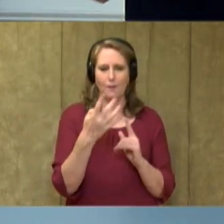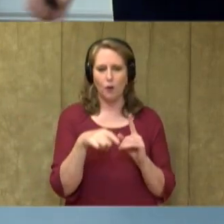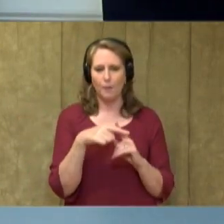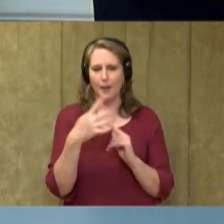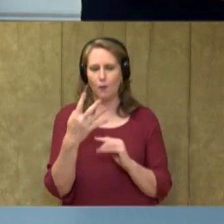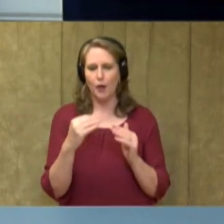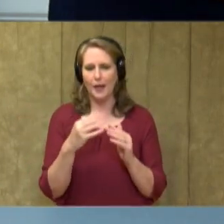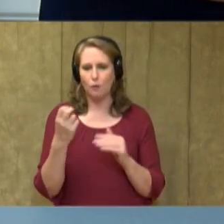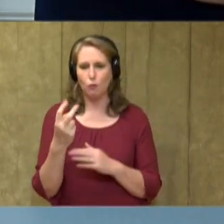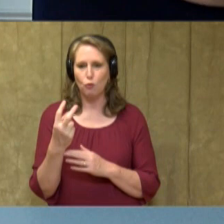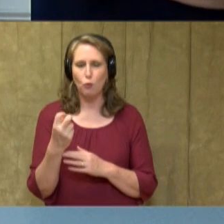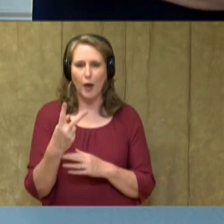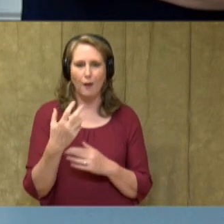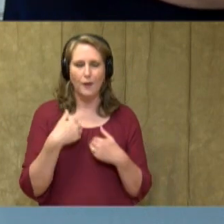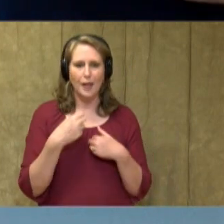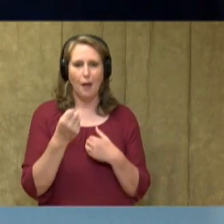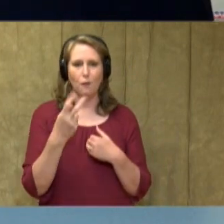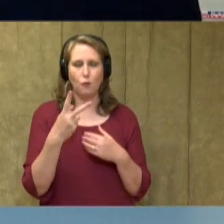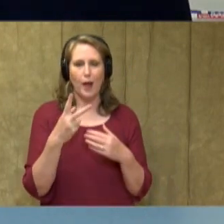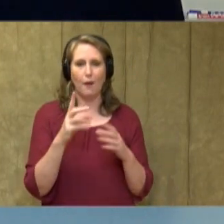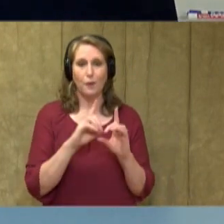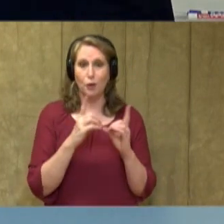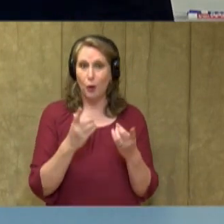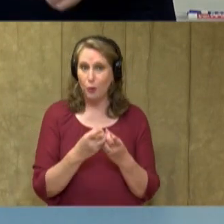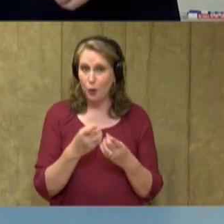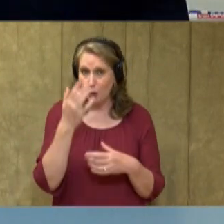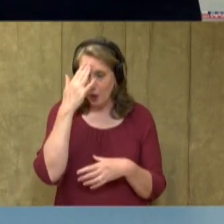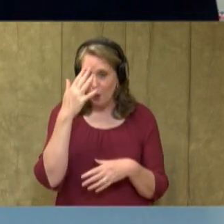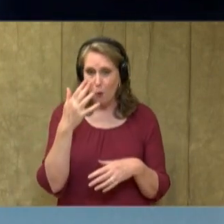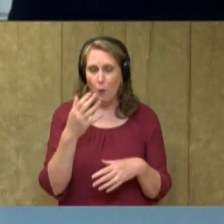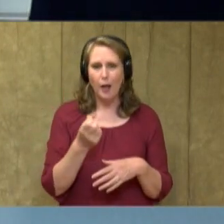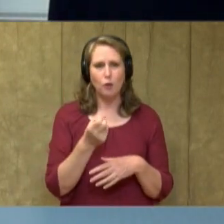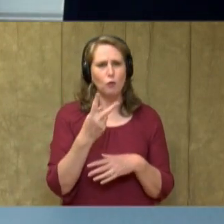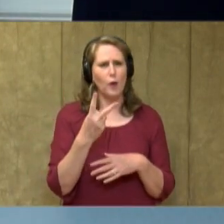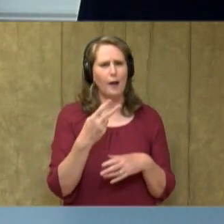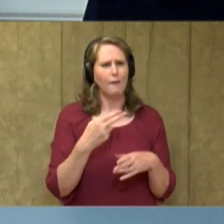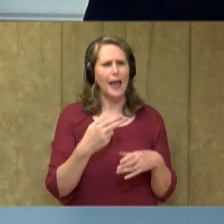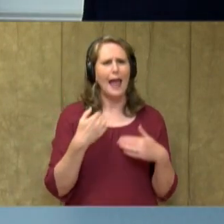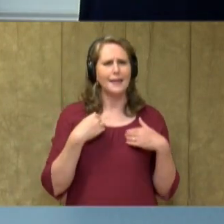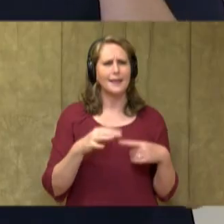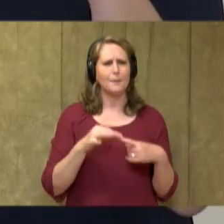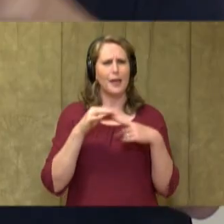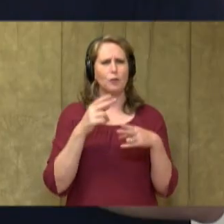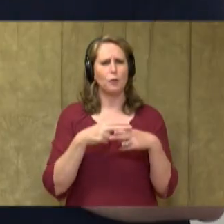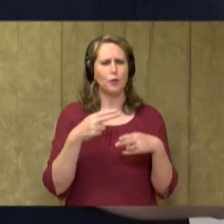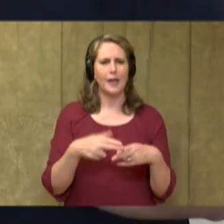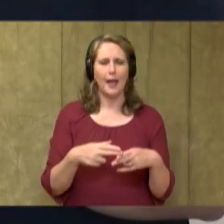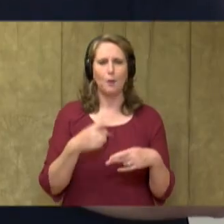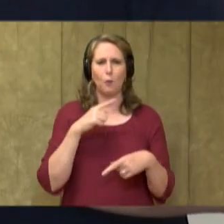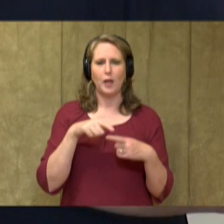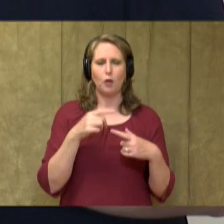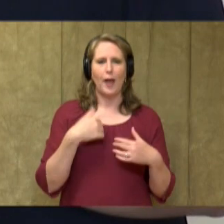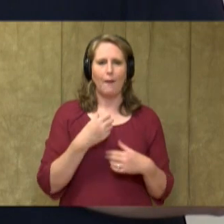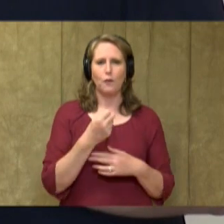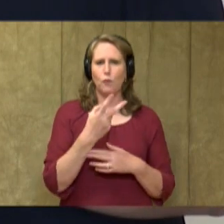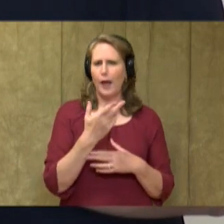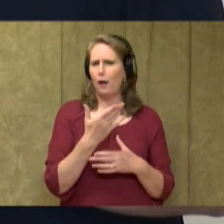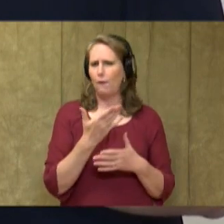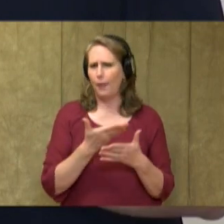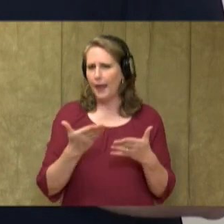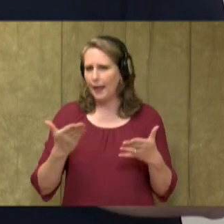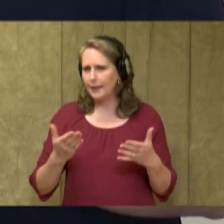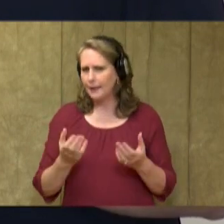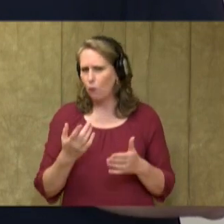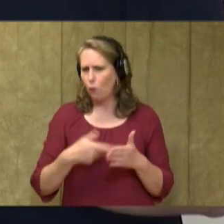4 equals 12. So you have 12 donuts. Do you know what they call 12? Who knows what that word is when we have 12 of something? What do we call